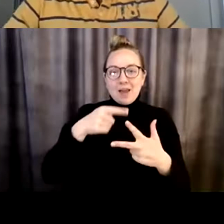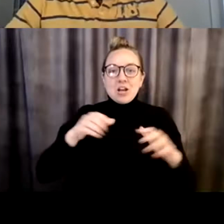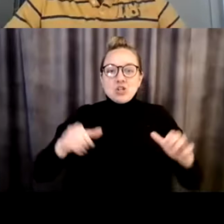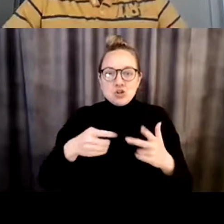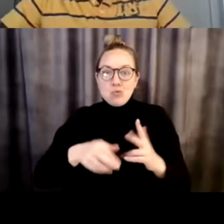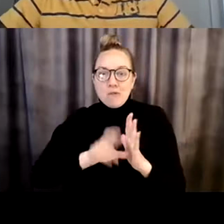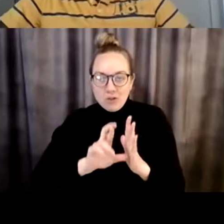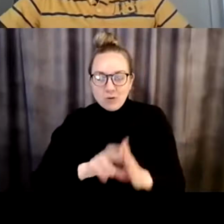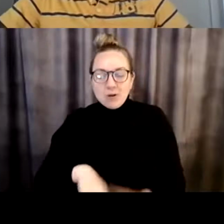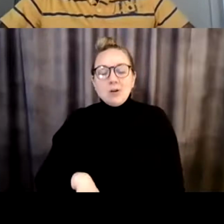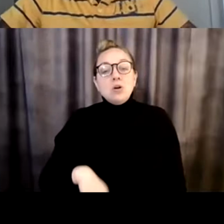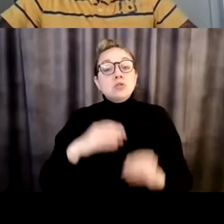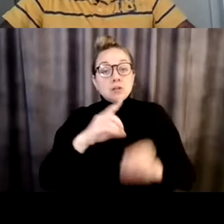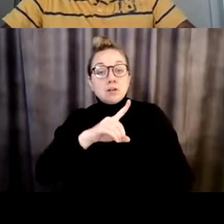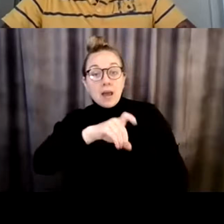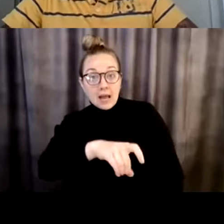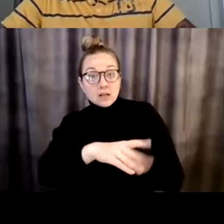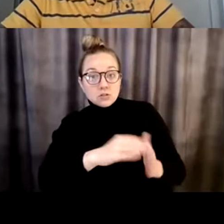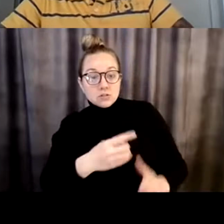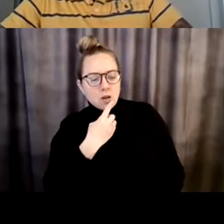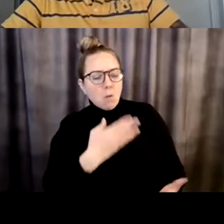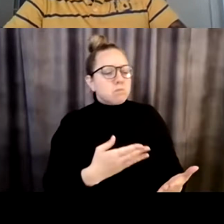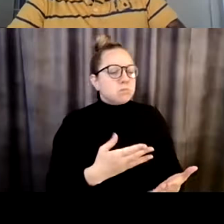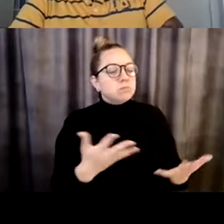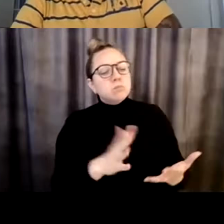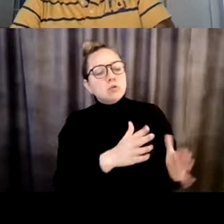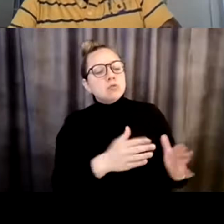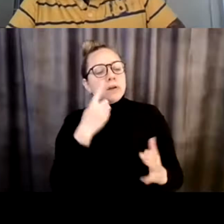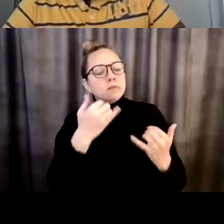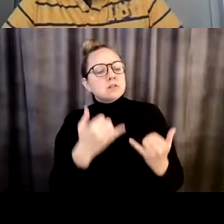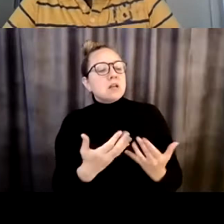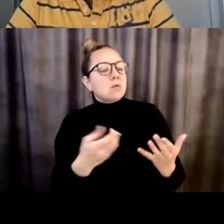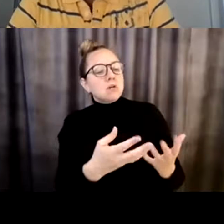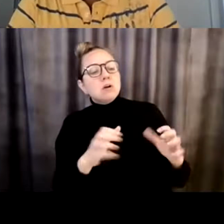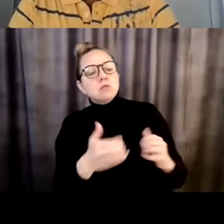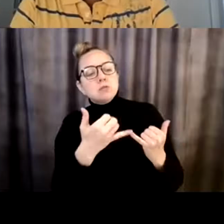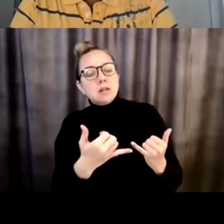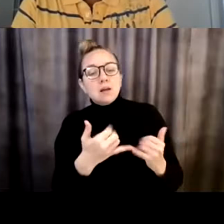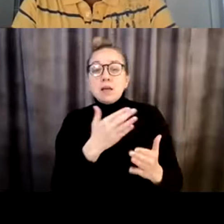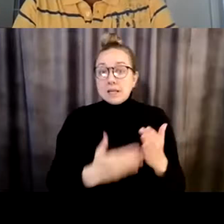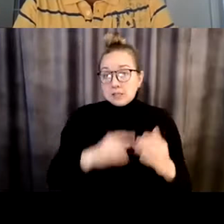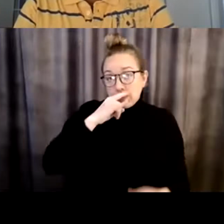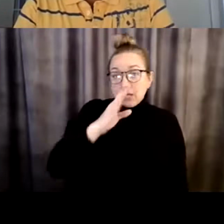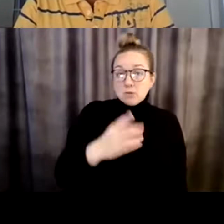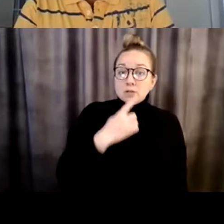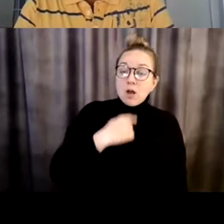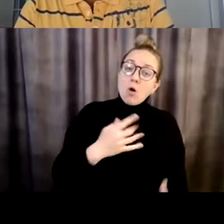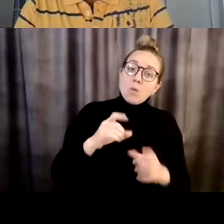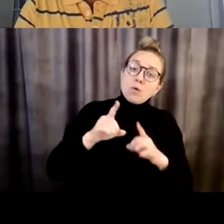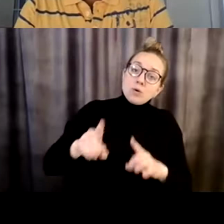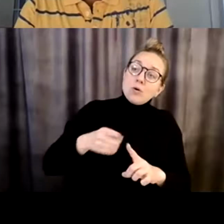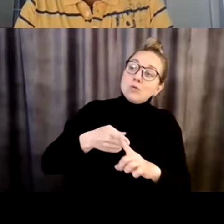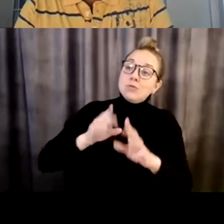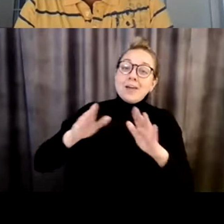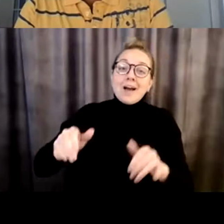you would like to be working on today. And some kids are going to choose that they want to go over to the house area and that they